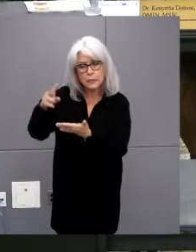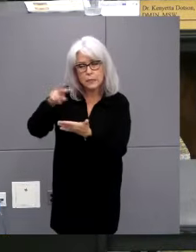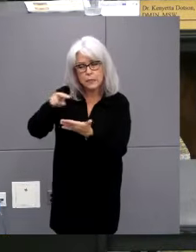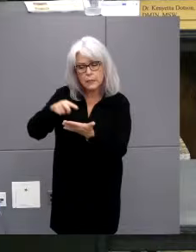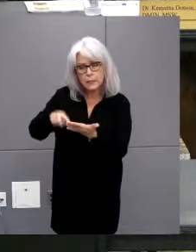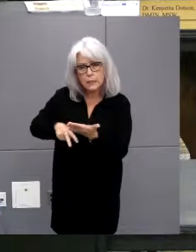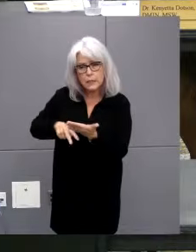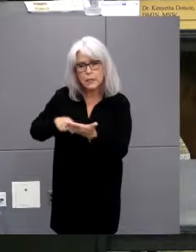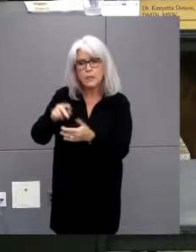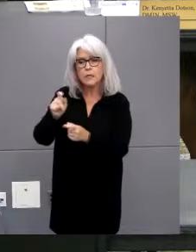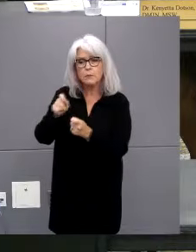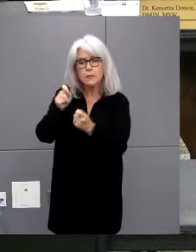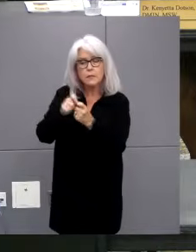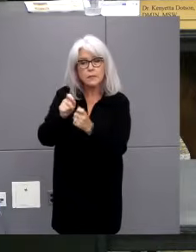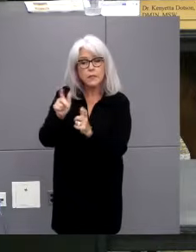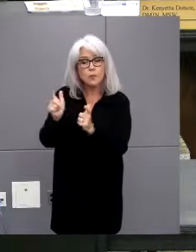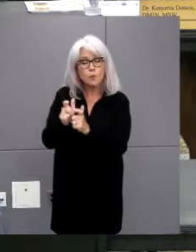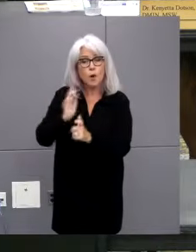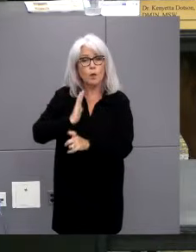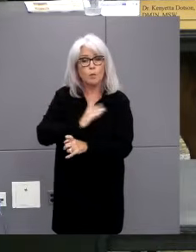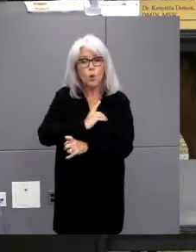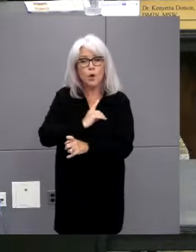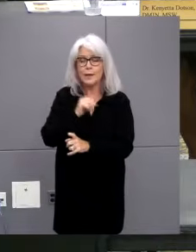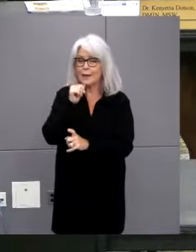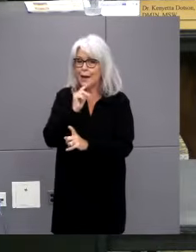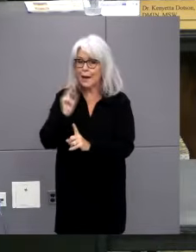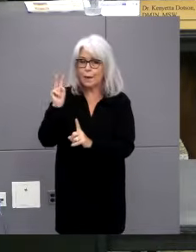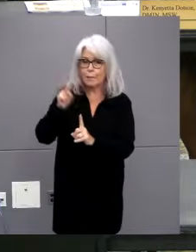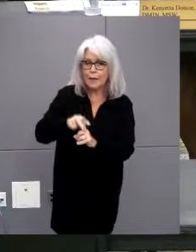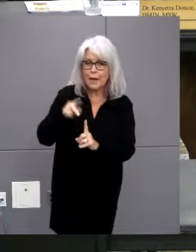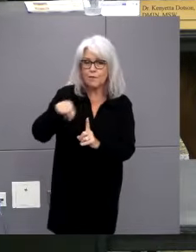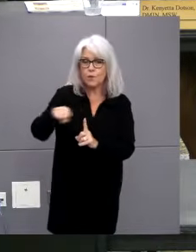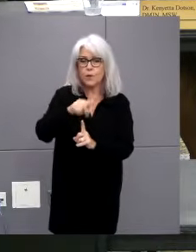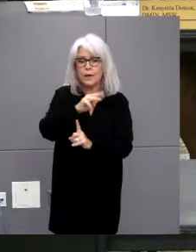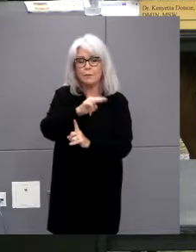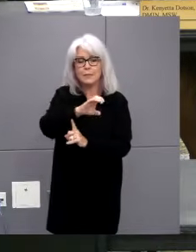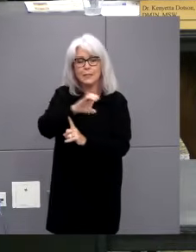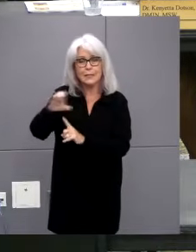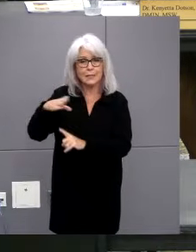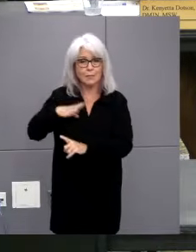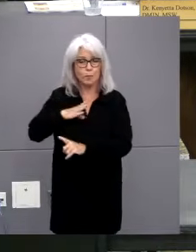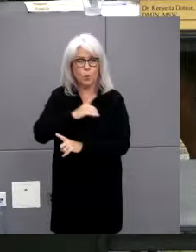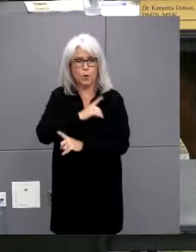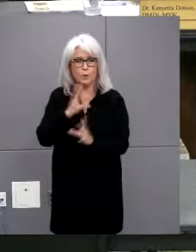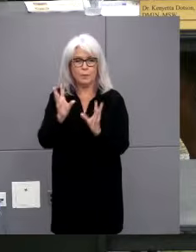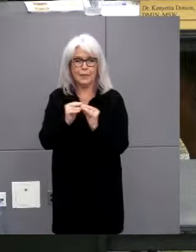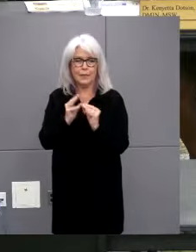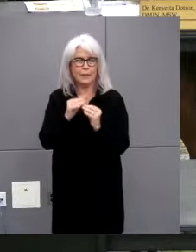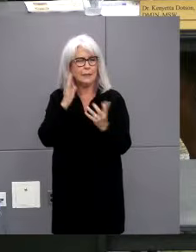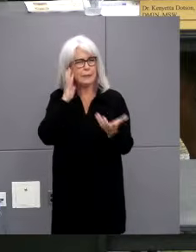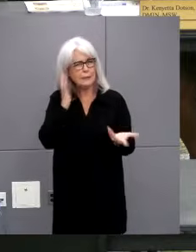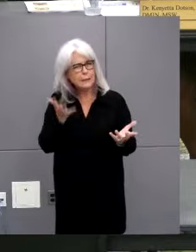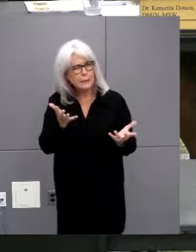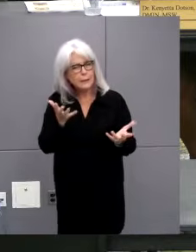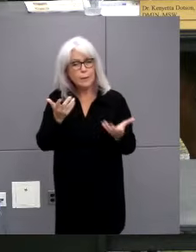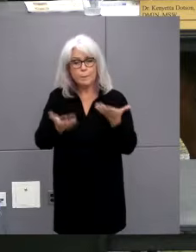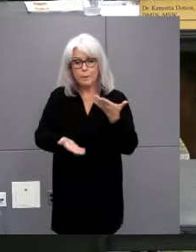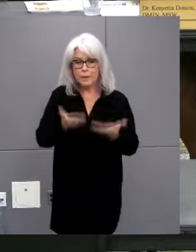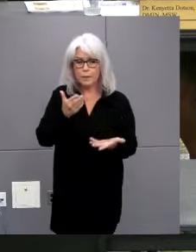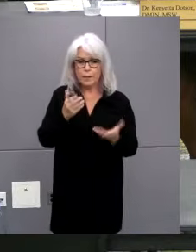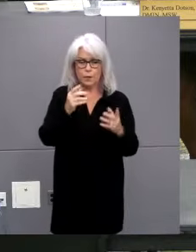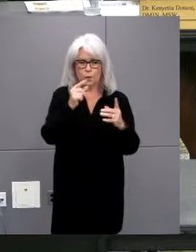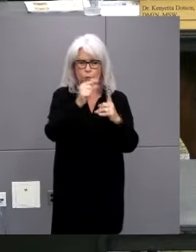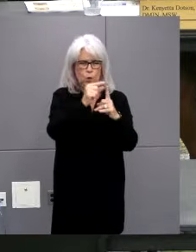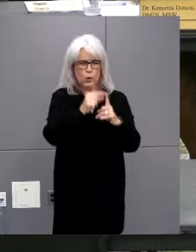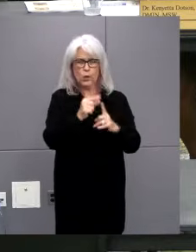certain small board rules will not be applicable to the conduct of MCC board meetings. So I think the wording of this needs to